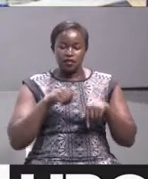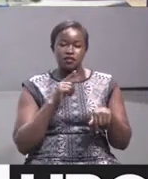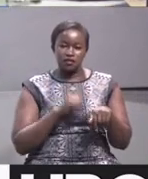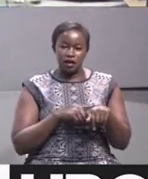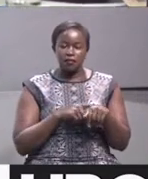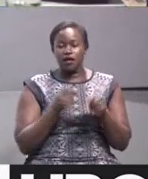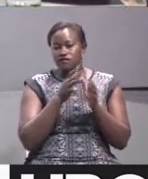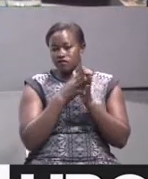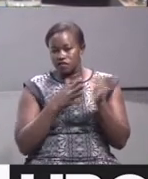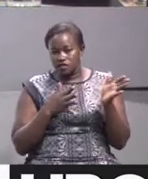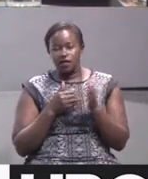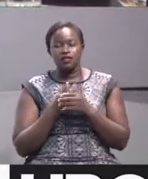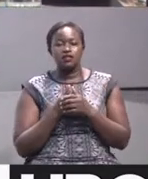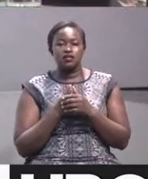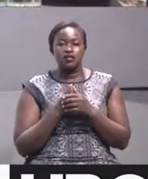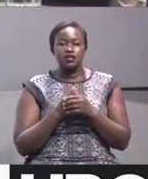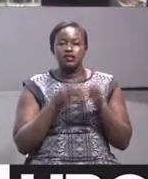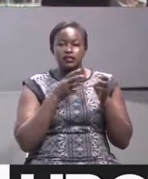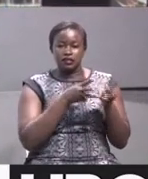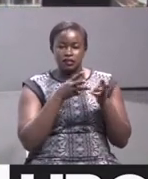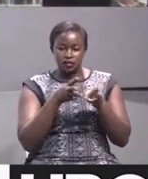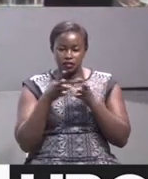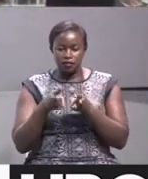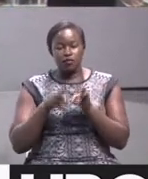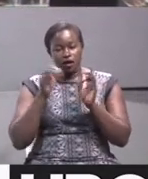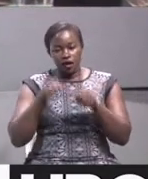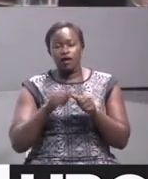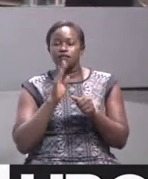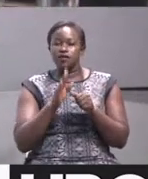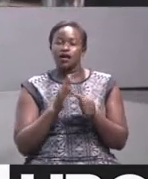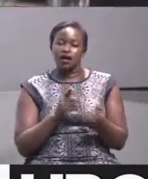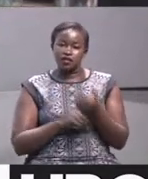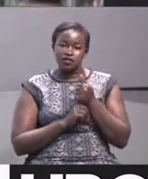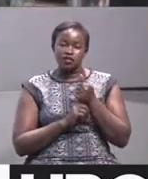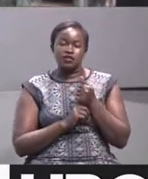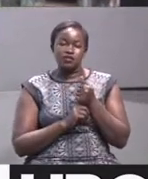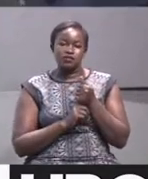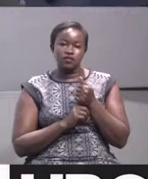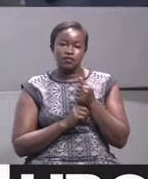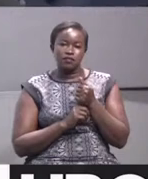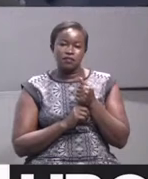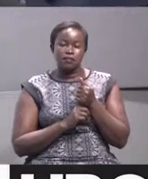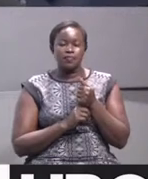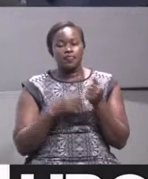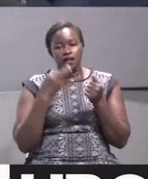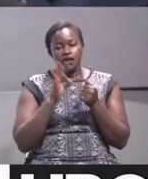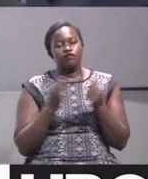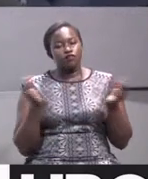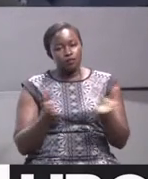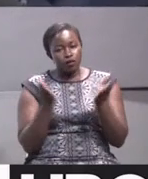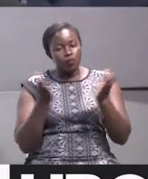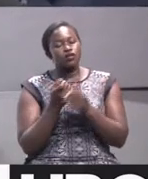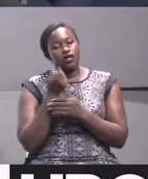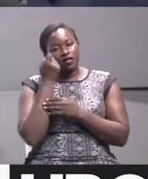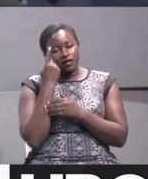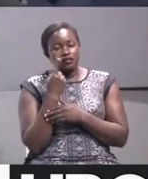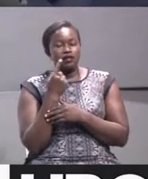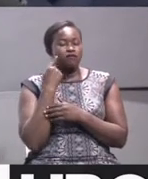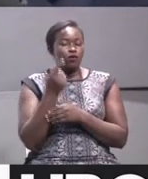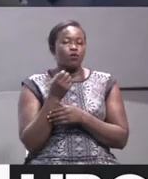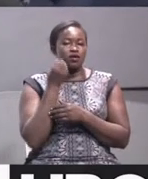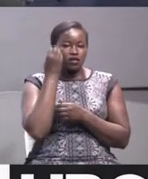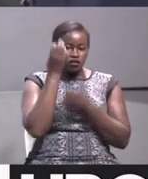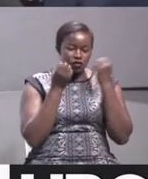an efficient insolvency system could only be achieved if there is continued promotion of an understanding of the